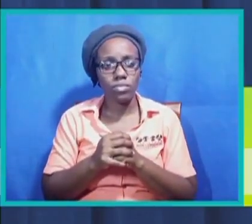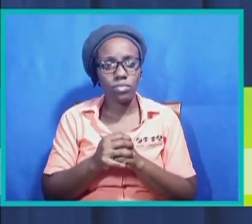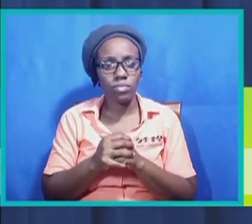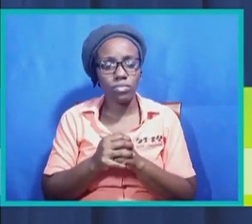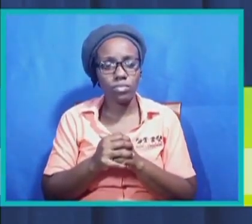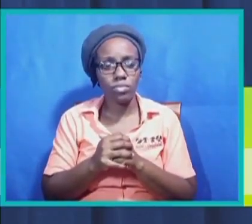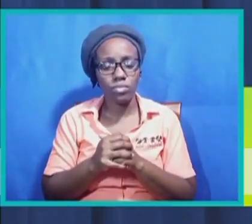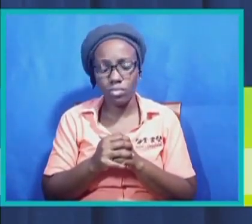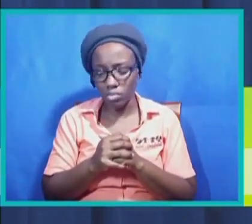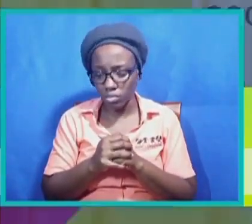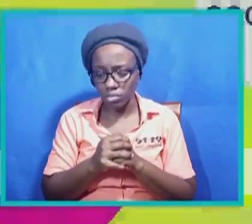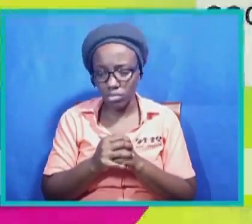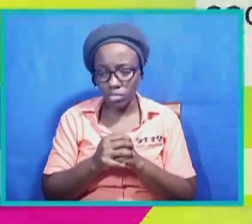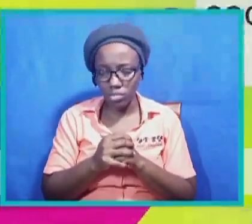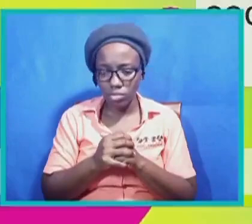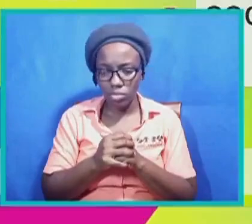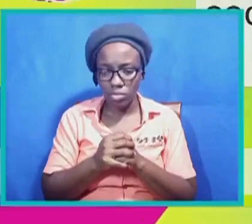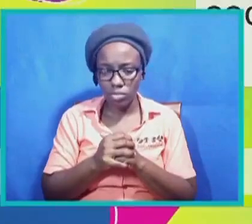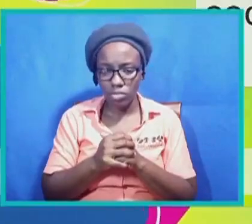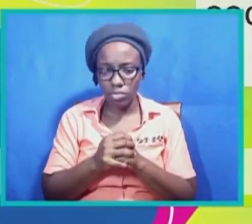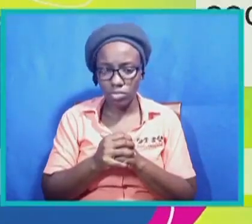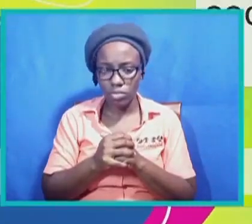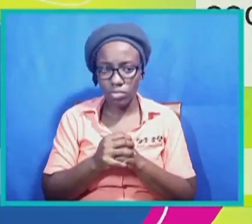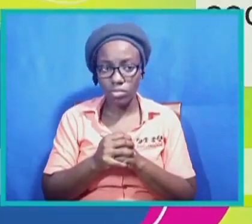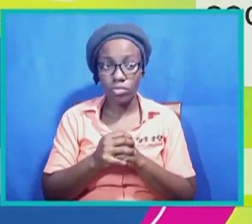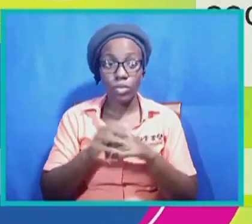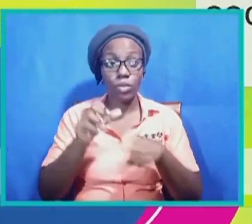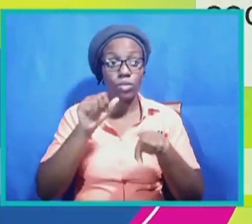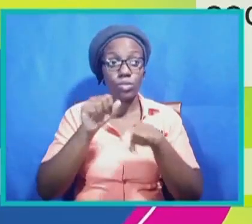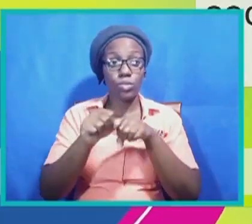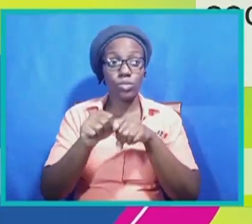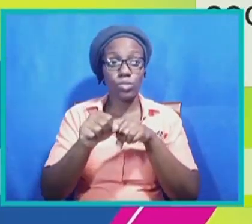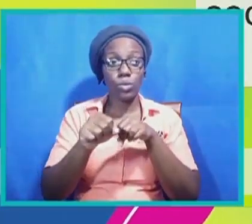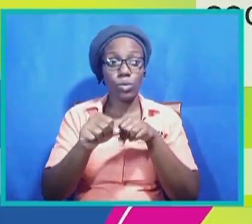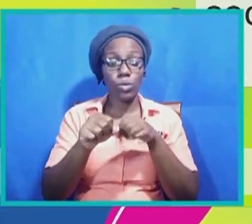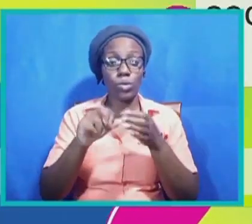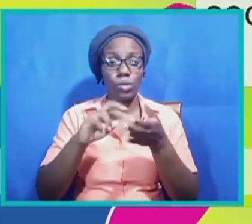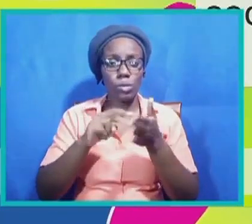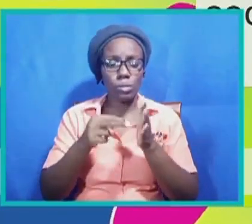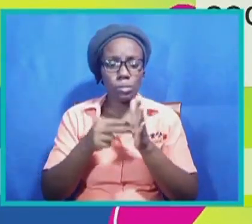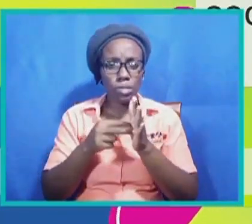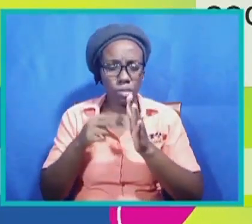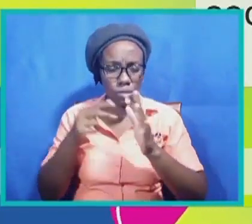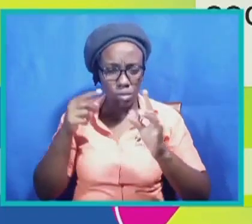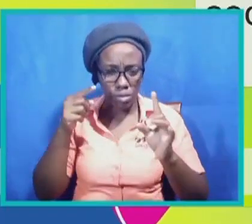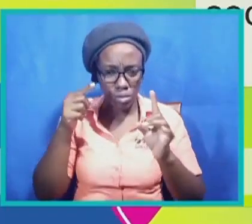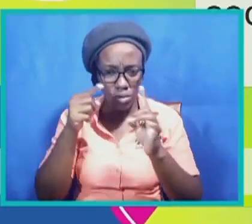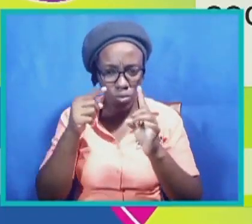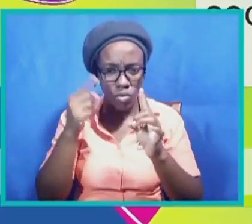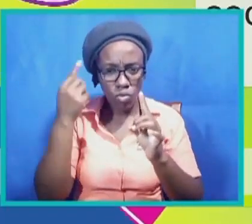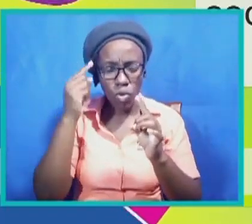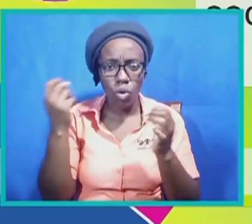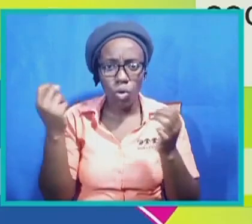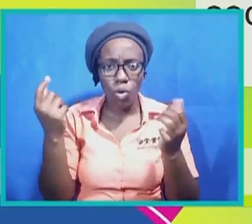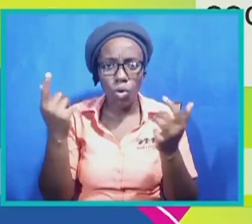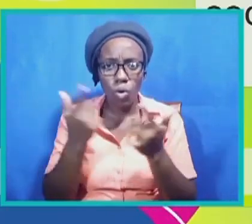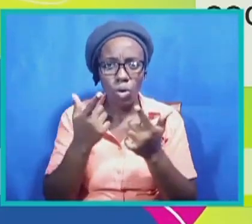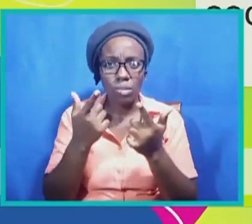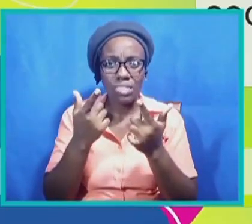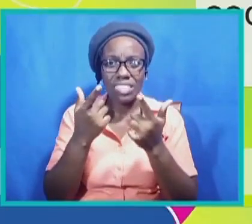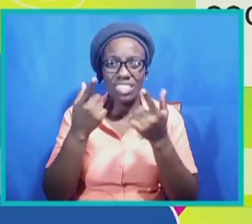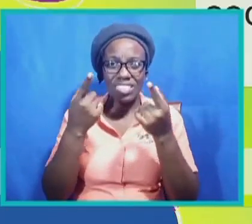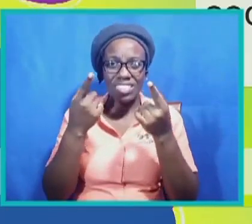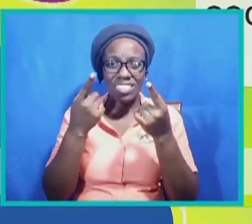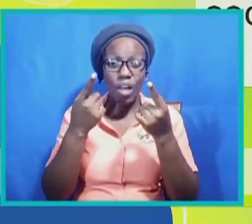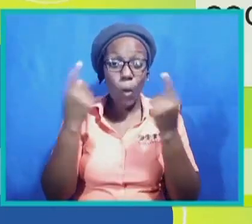matter of making sure that everyone has learned, everyone has achieved this level of competence. And the Facebook comment is saying there needs to be a curriculum reform